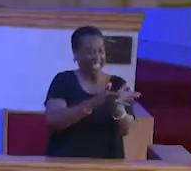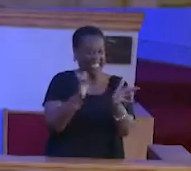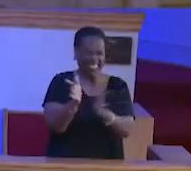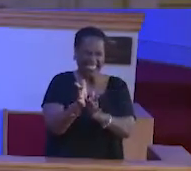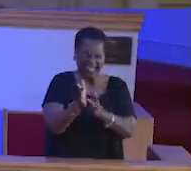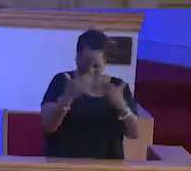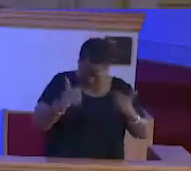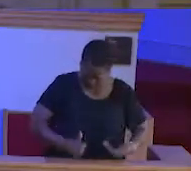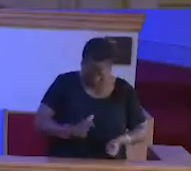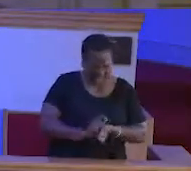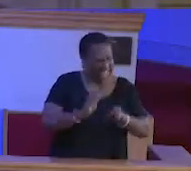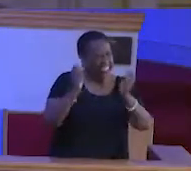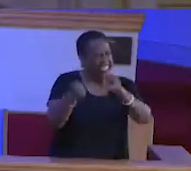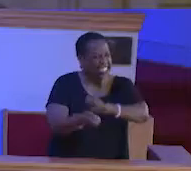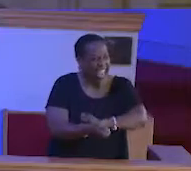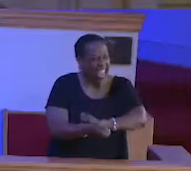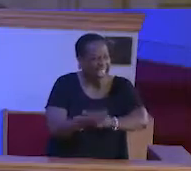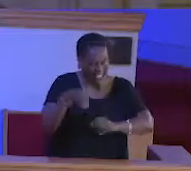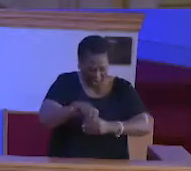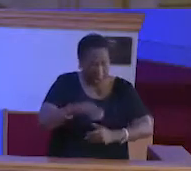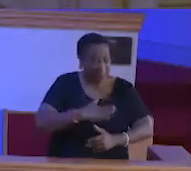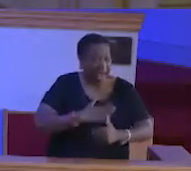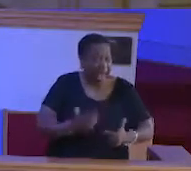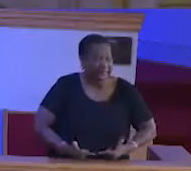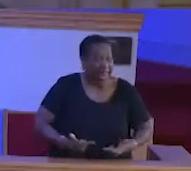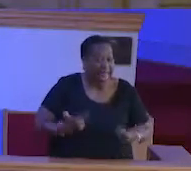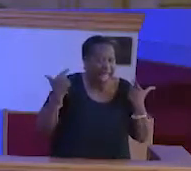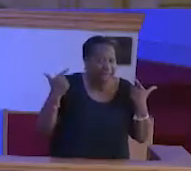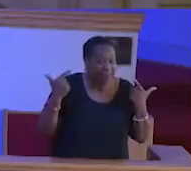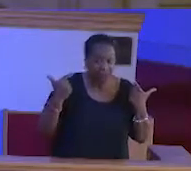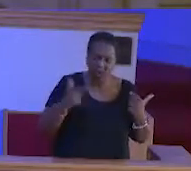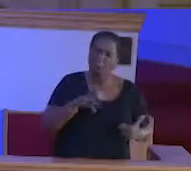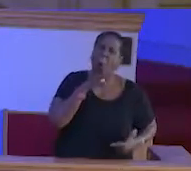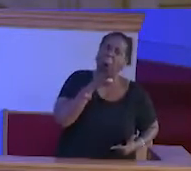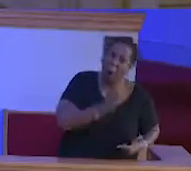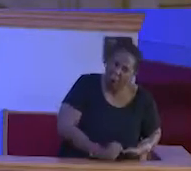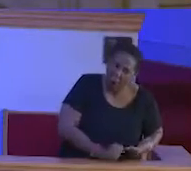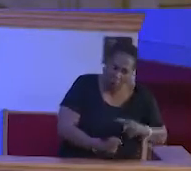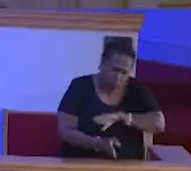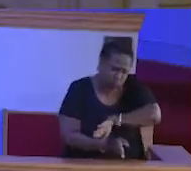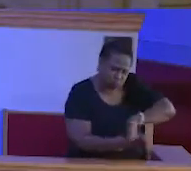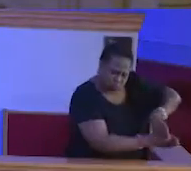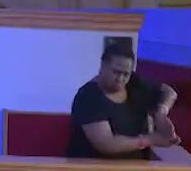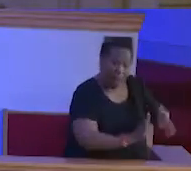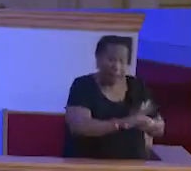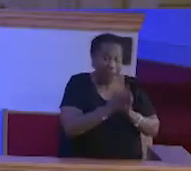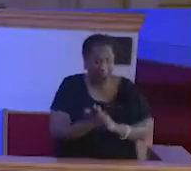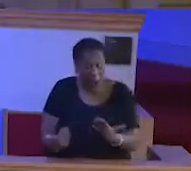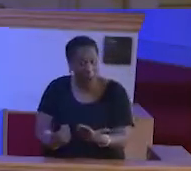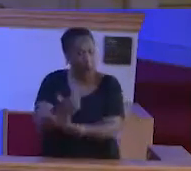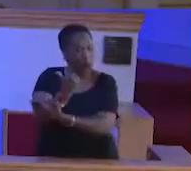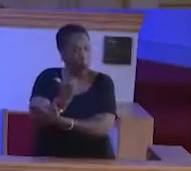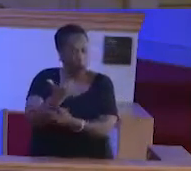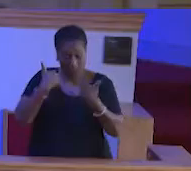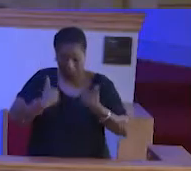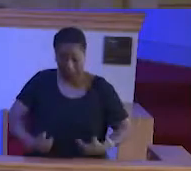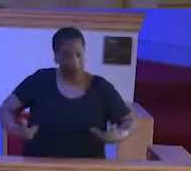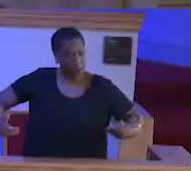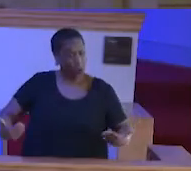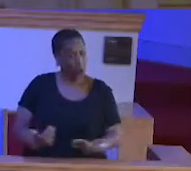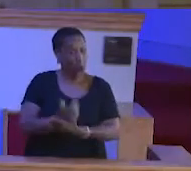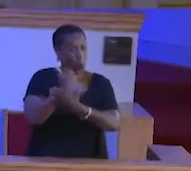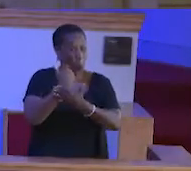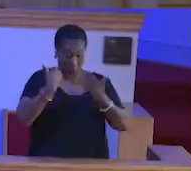been a change in my life. And what's old has become new because I am a new creation